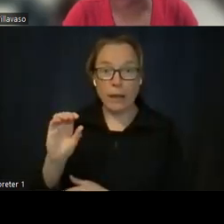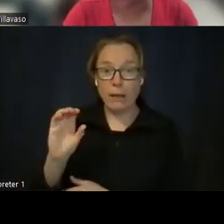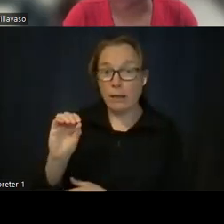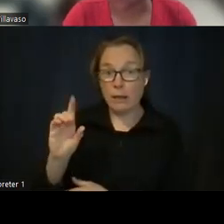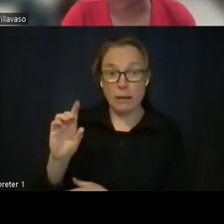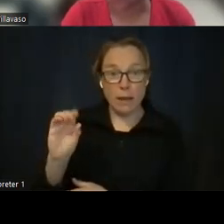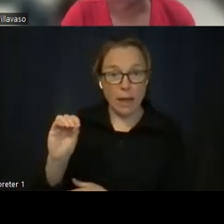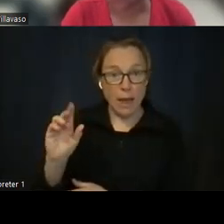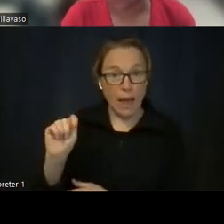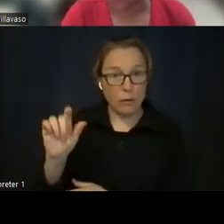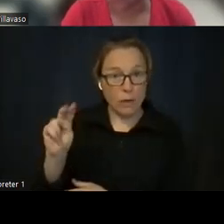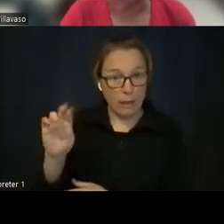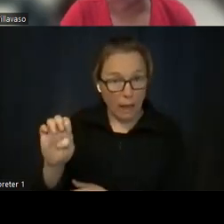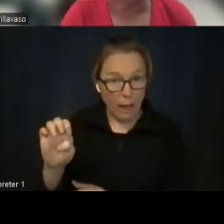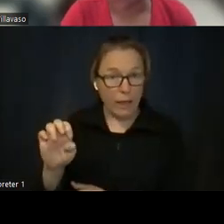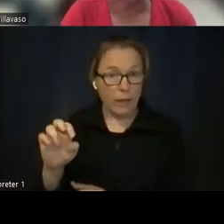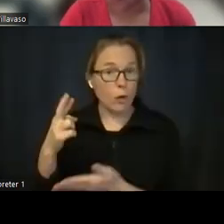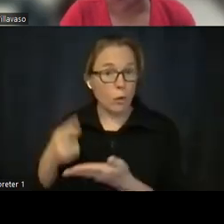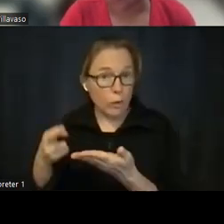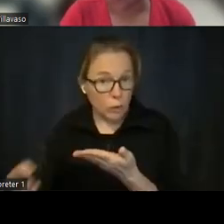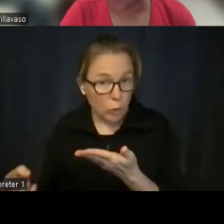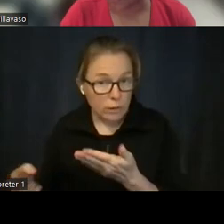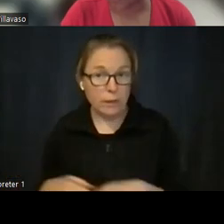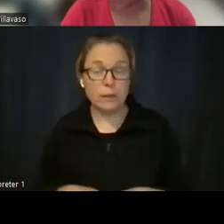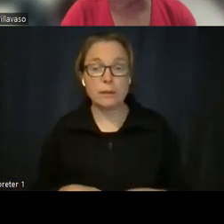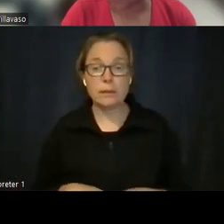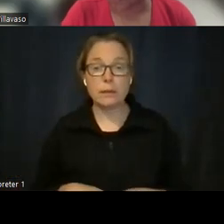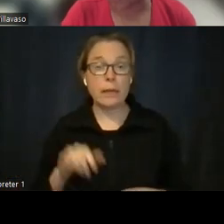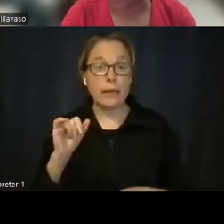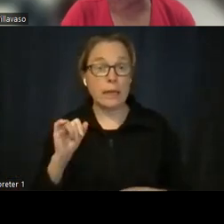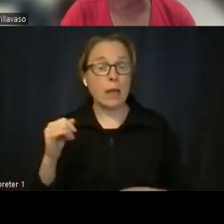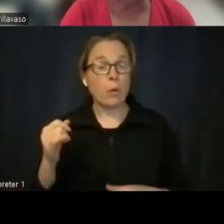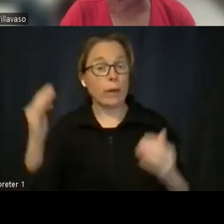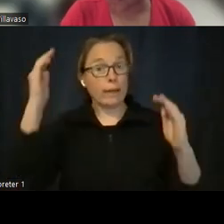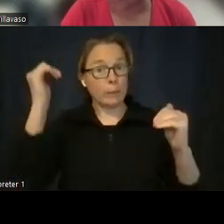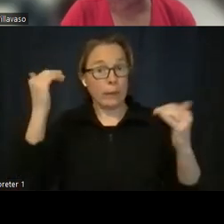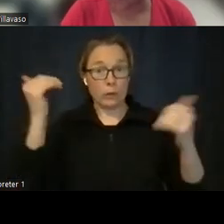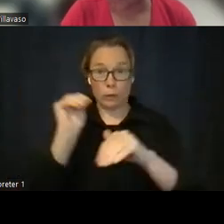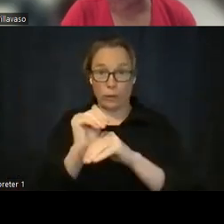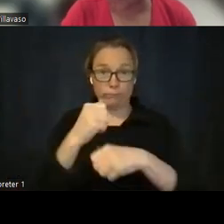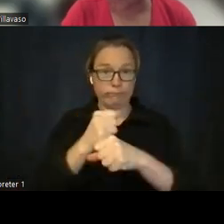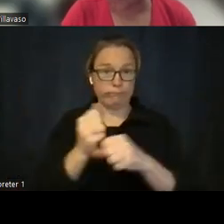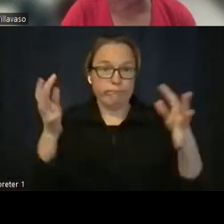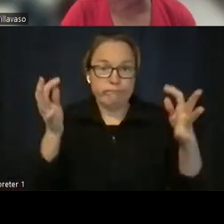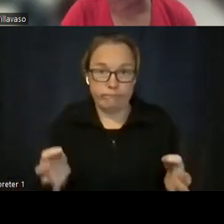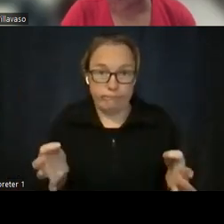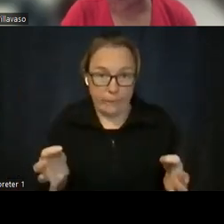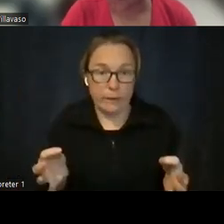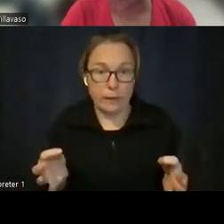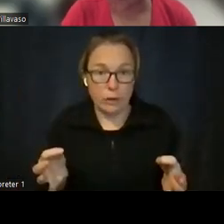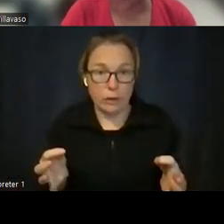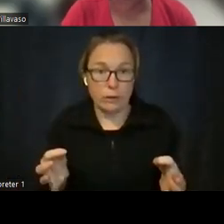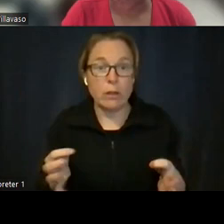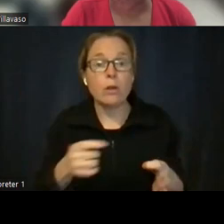some other resources as we do. A decision on this document is expected today. We ask you to follow